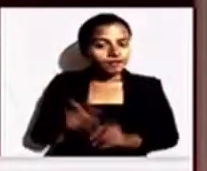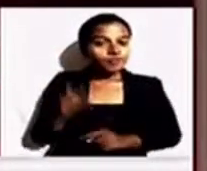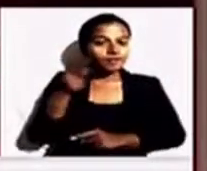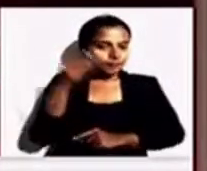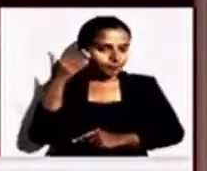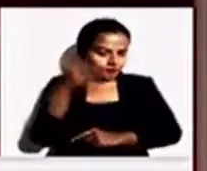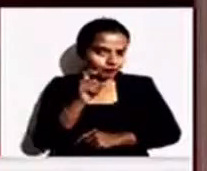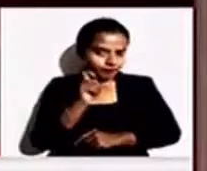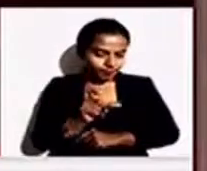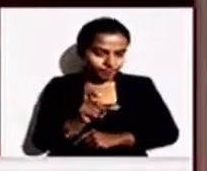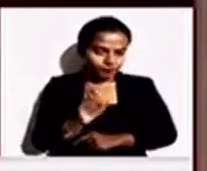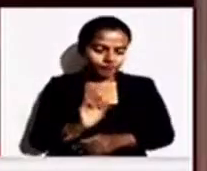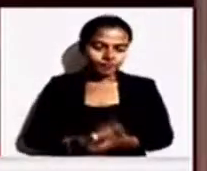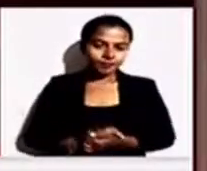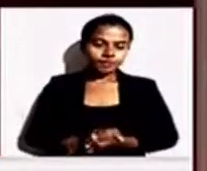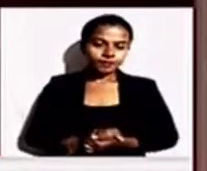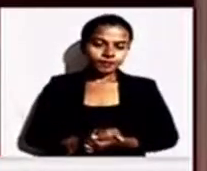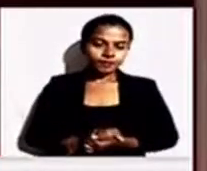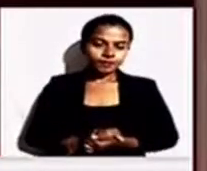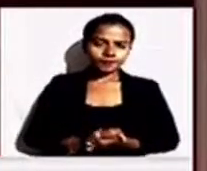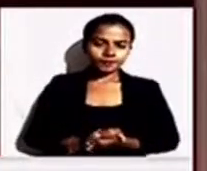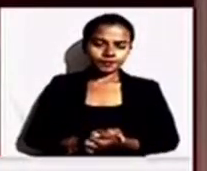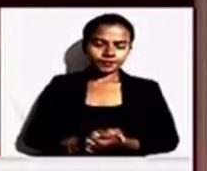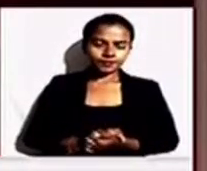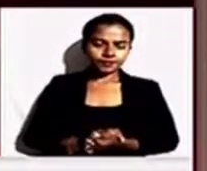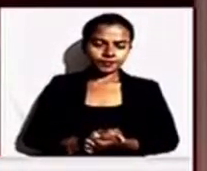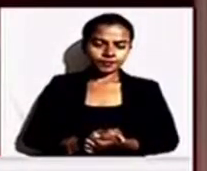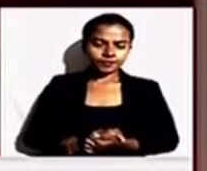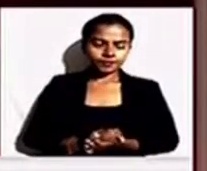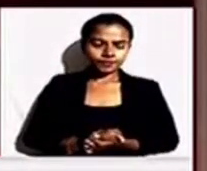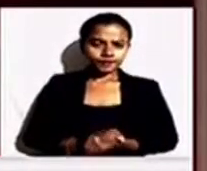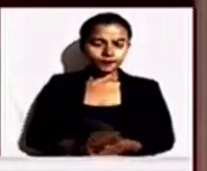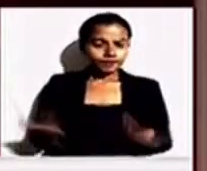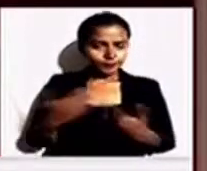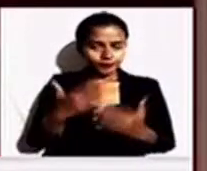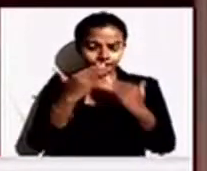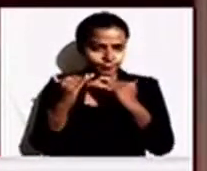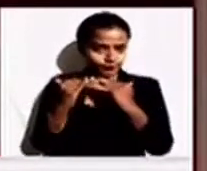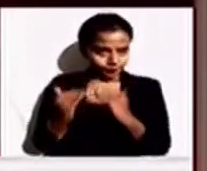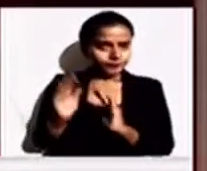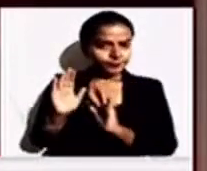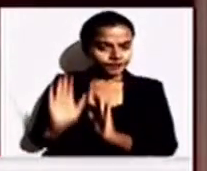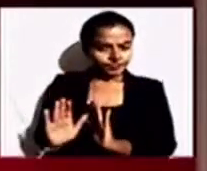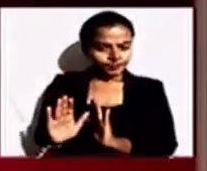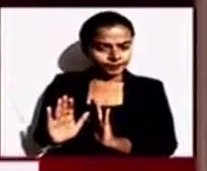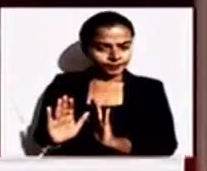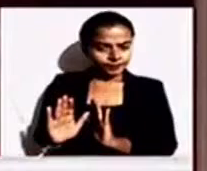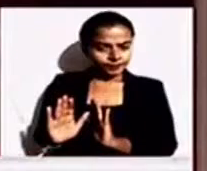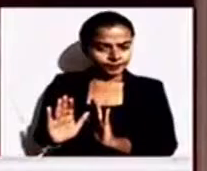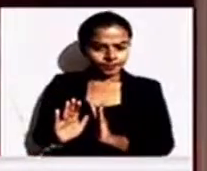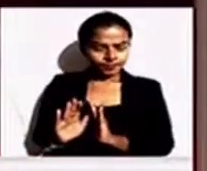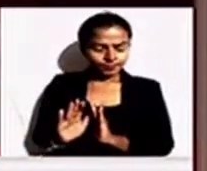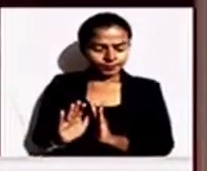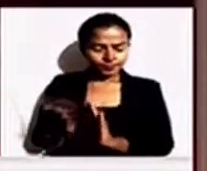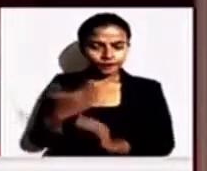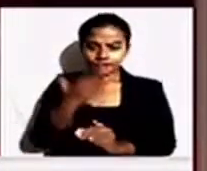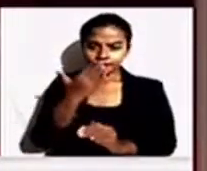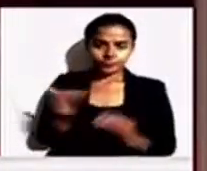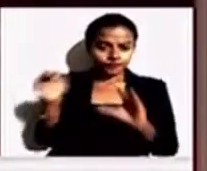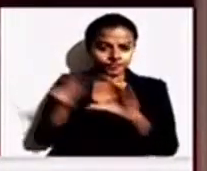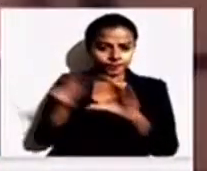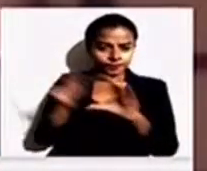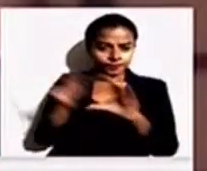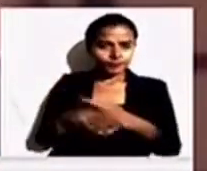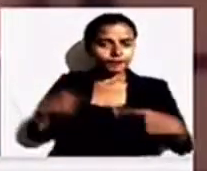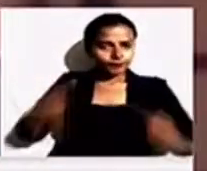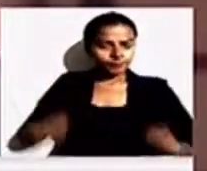access. Are our schools accessible? Can a student using a wheelchair access a school?